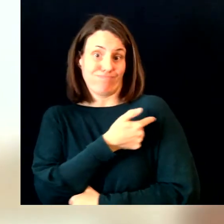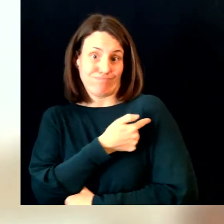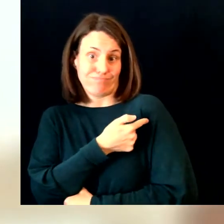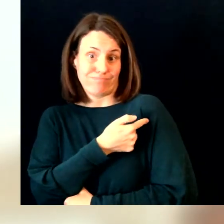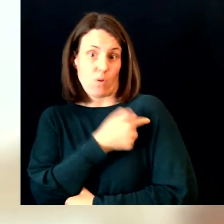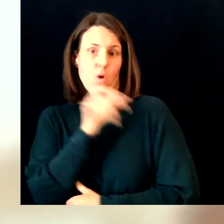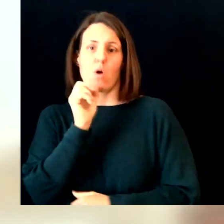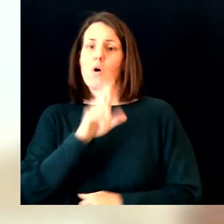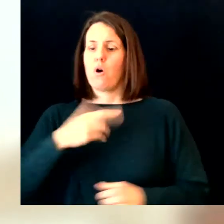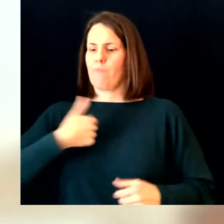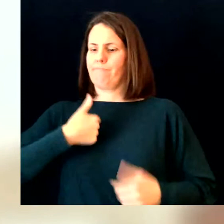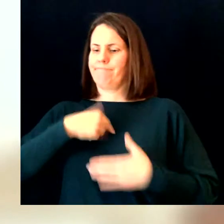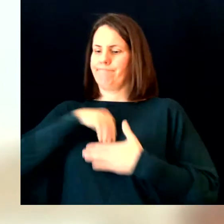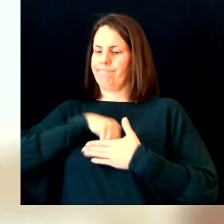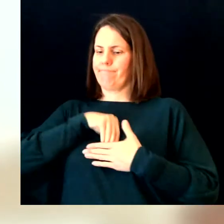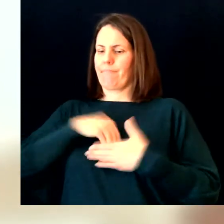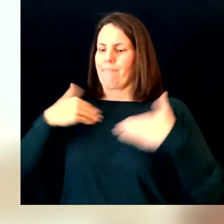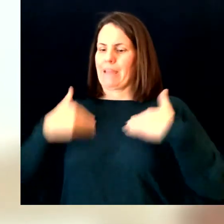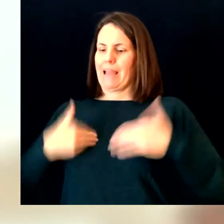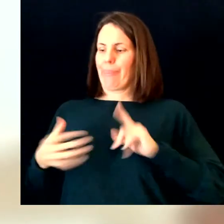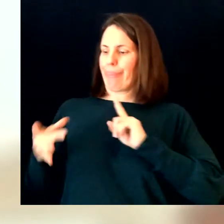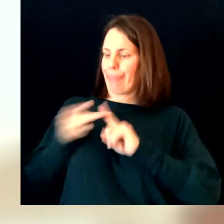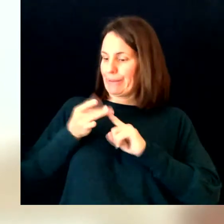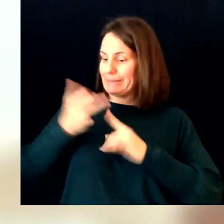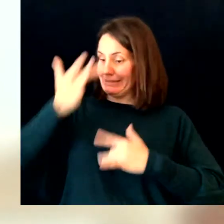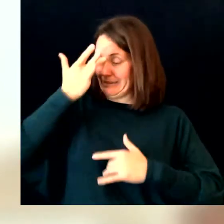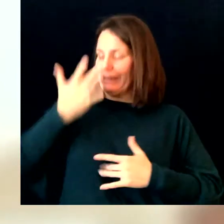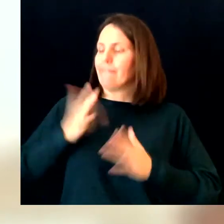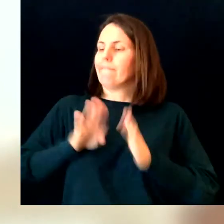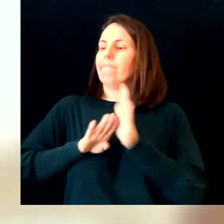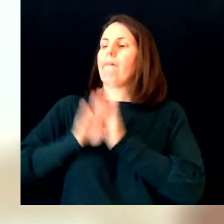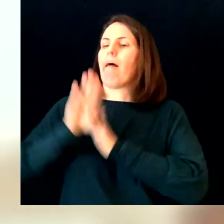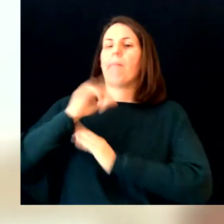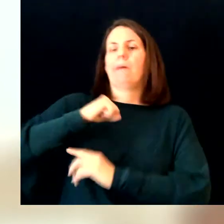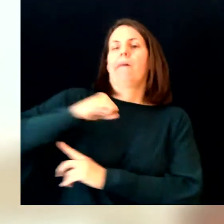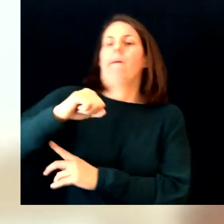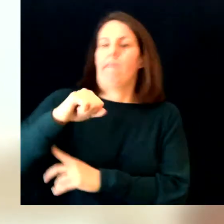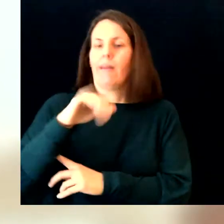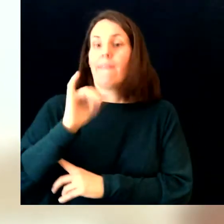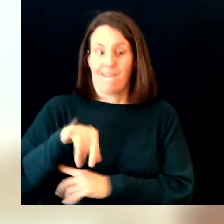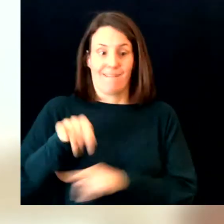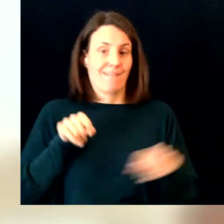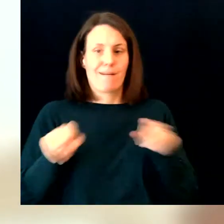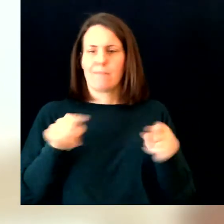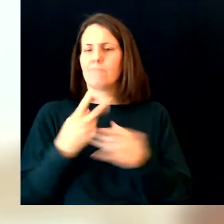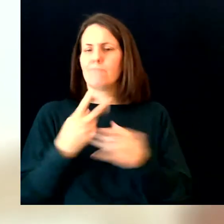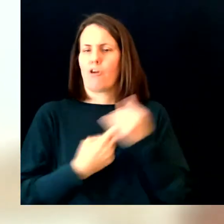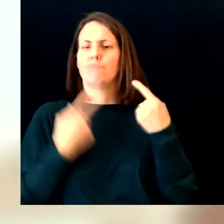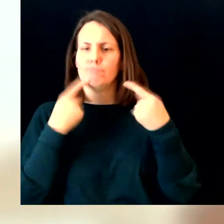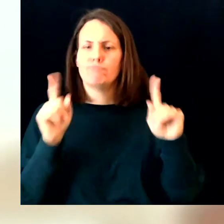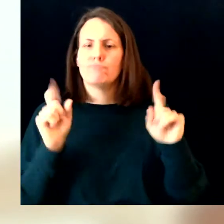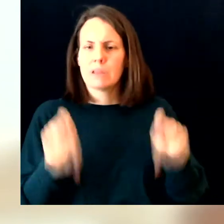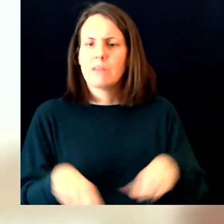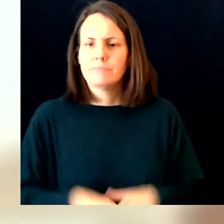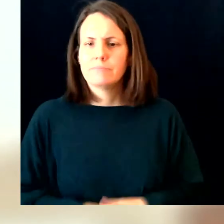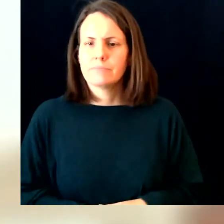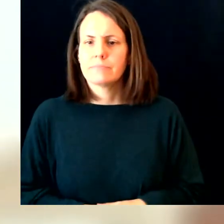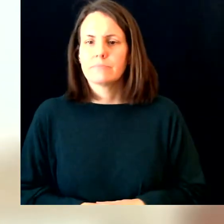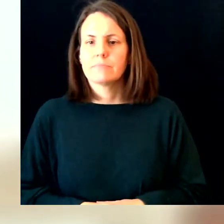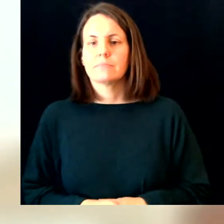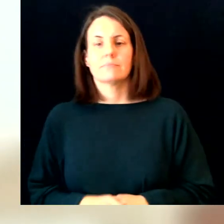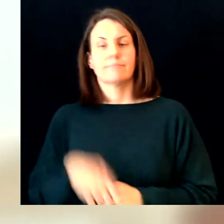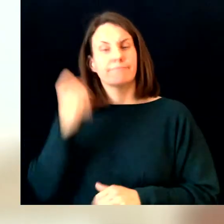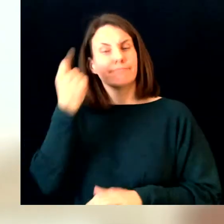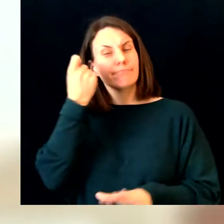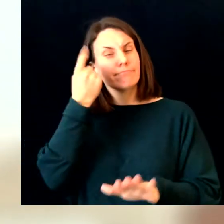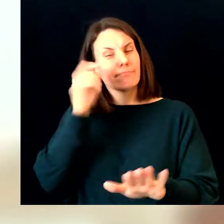where people are becoming infected in greater numbers than ever, I think you're right. We're gonna have a lot of people that have some level of immune system protection.